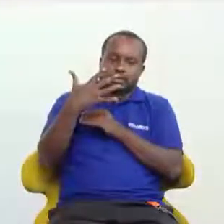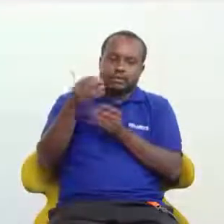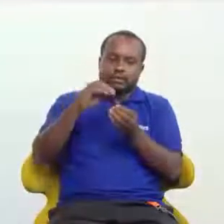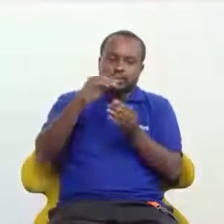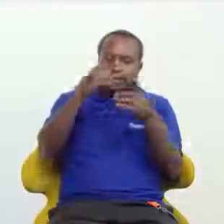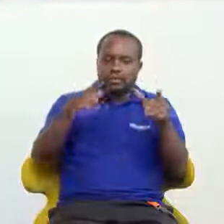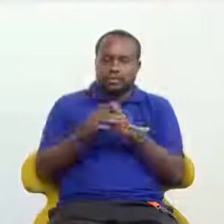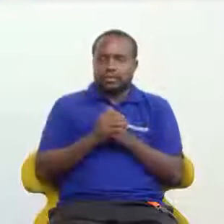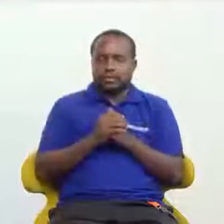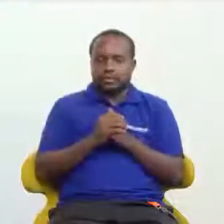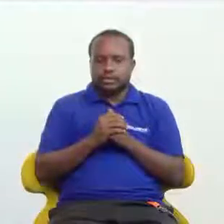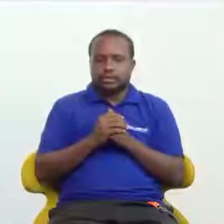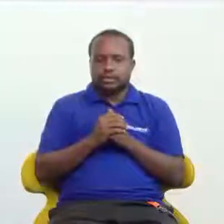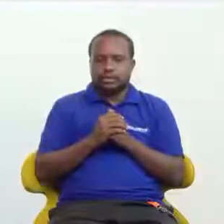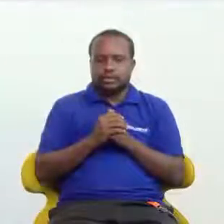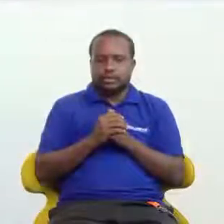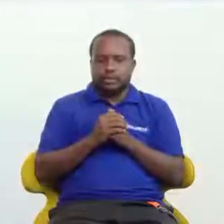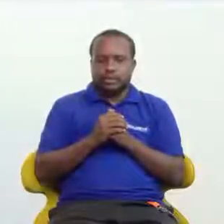languages.